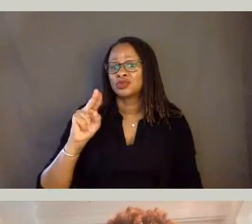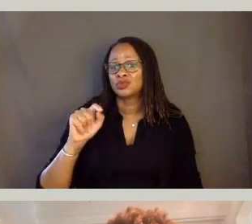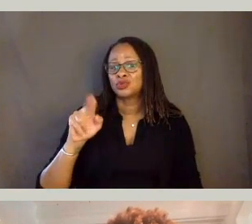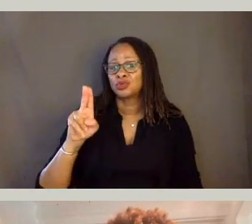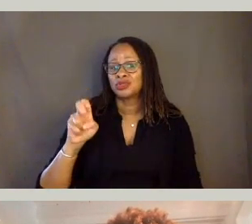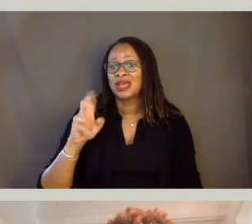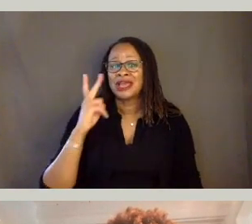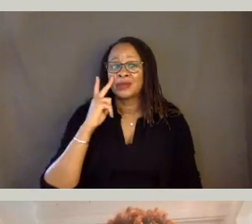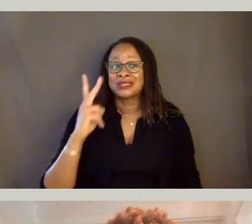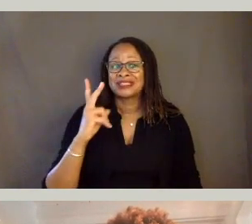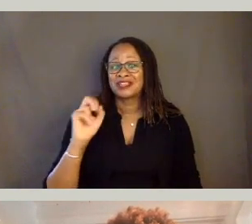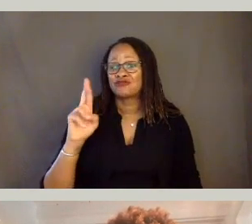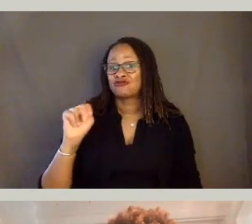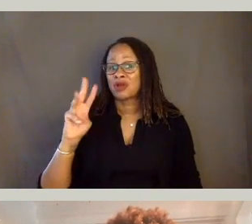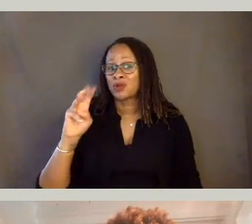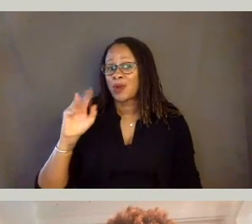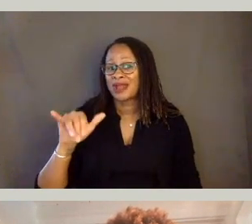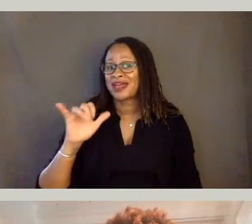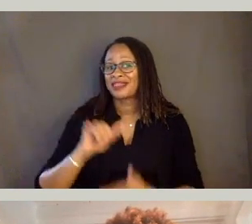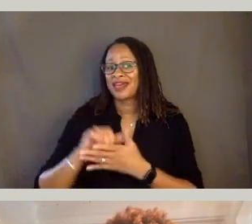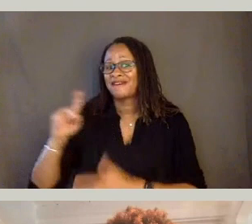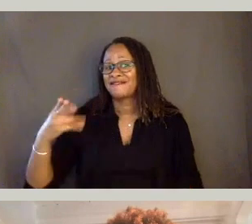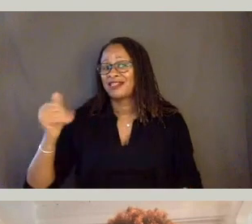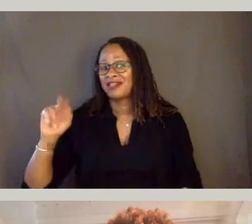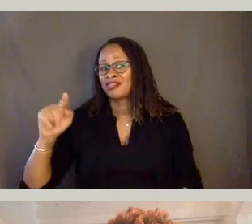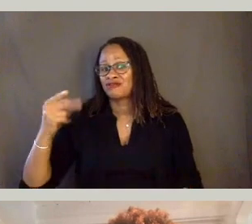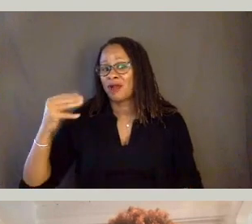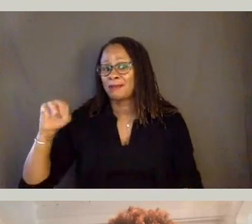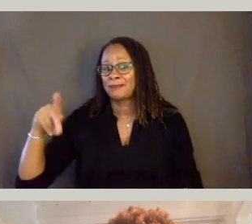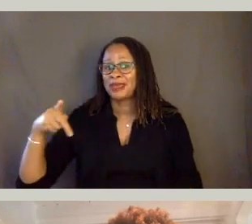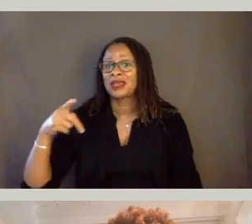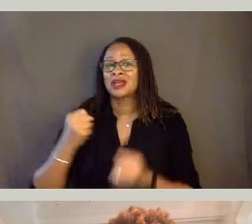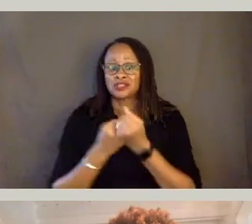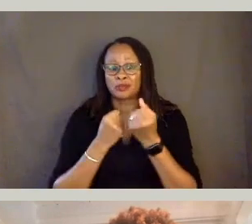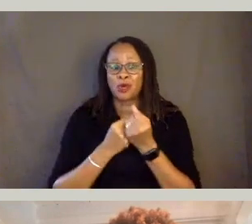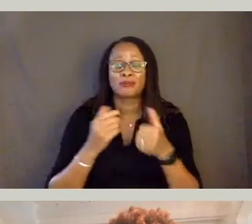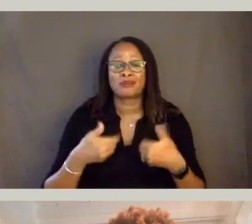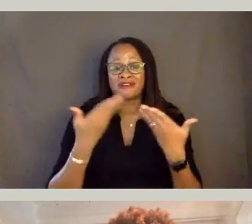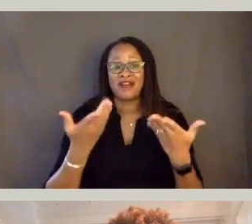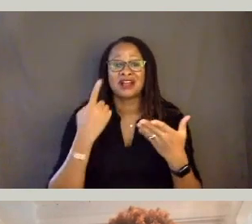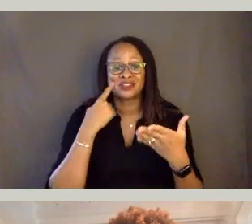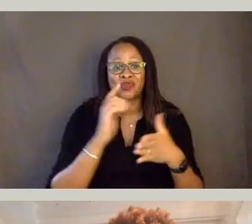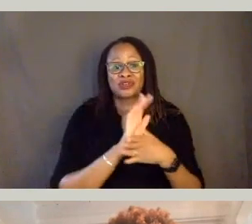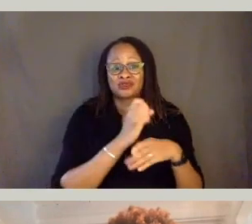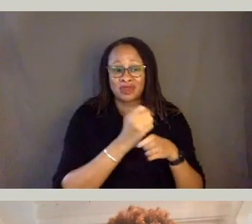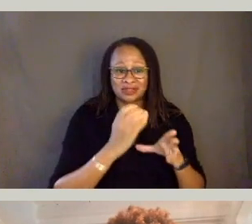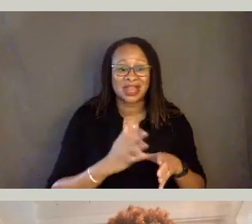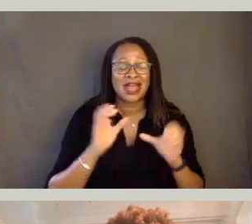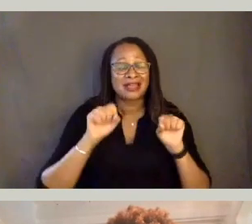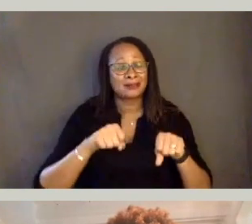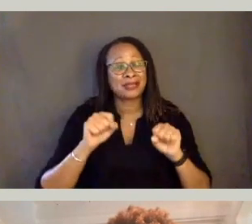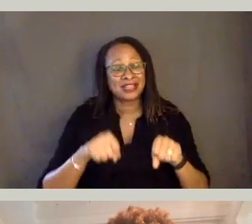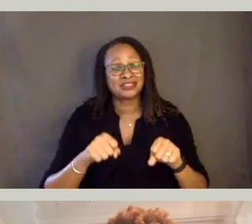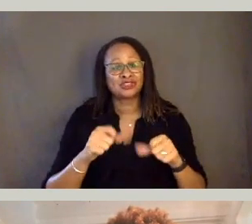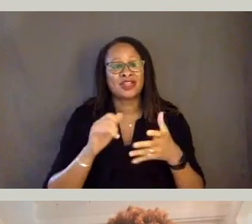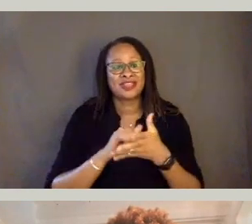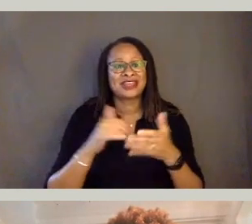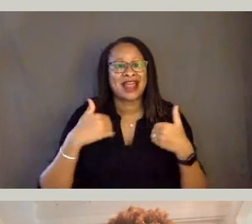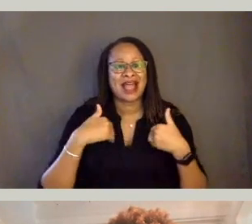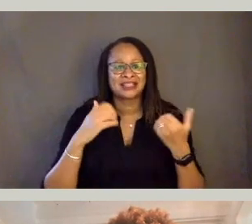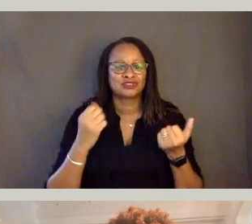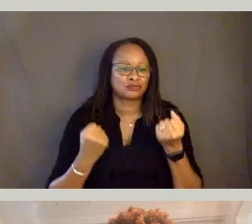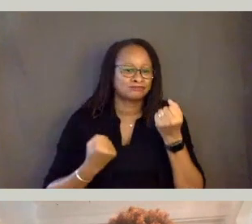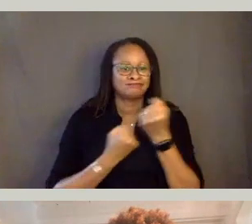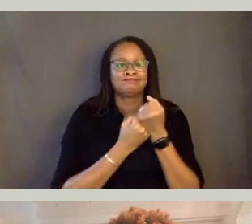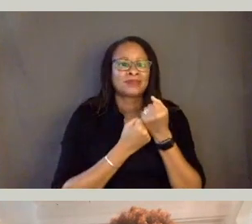philanthropic support provides for emerging underrepresented directors and the potential that it has to champion